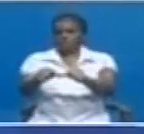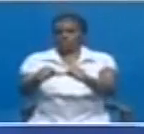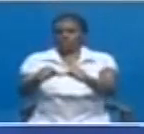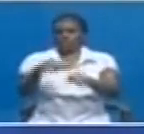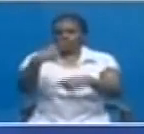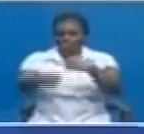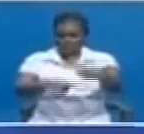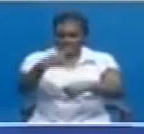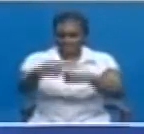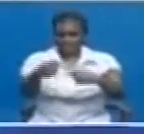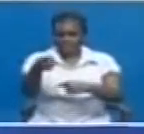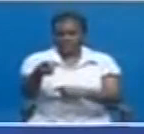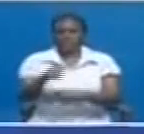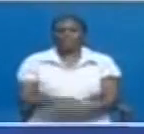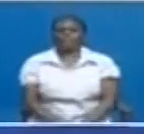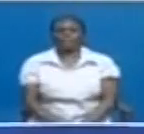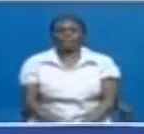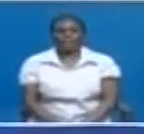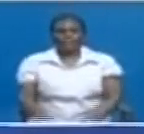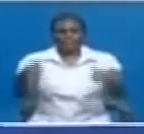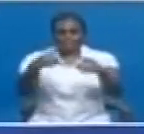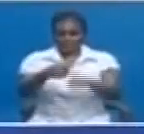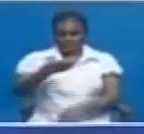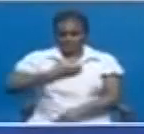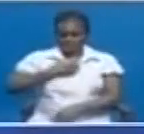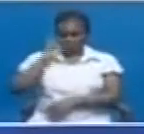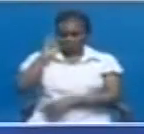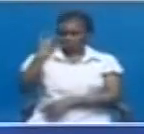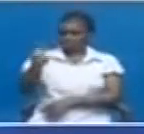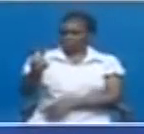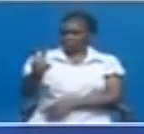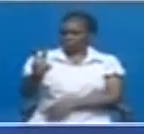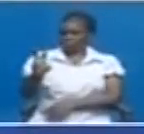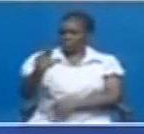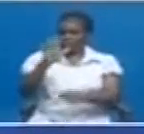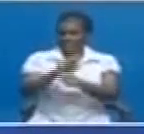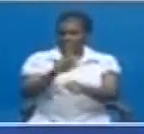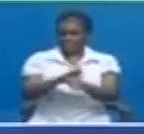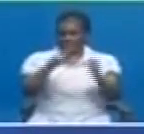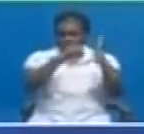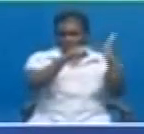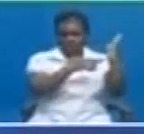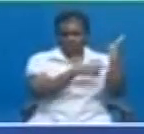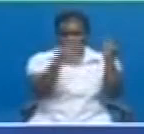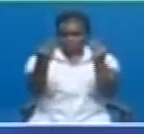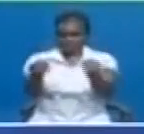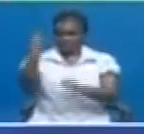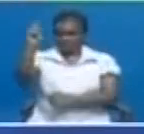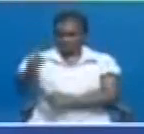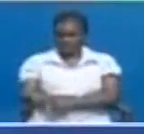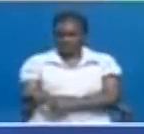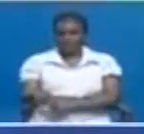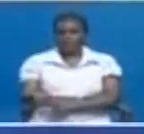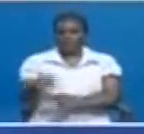processing the whole case. But from our own observation is that there are quite a number of issues that need to be addressed. Thorough analysis of the